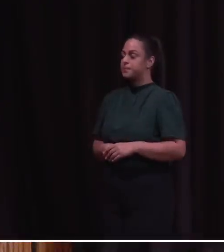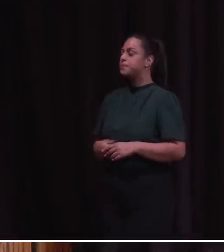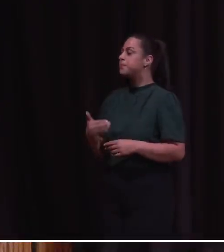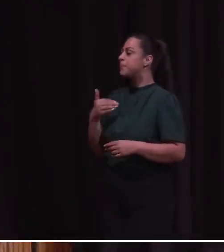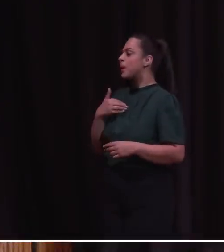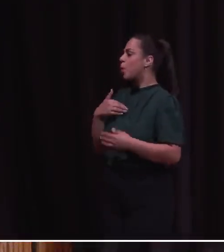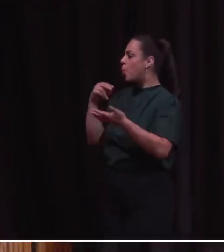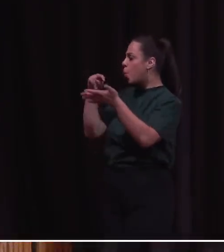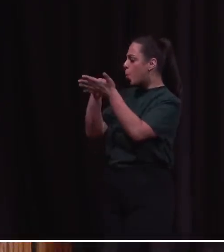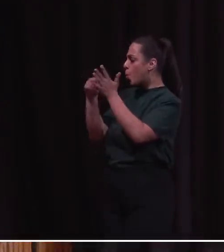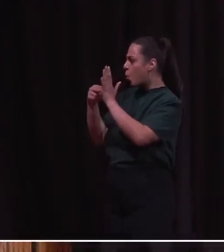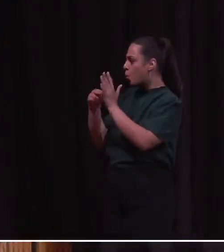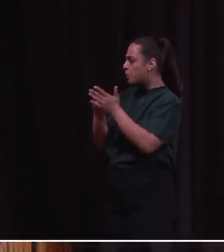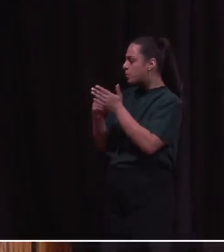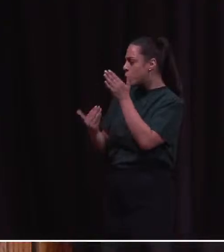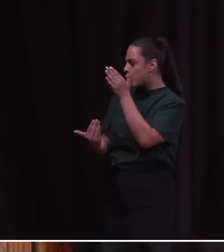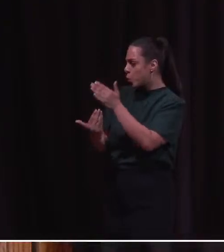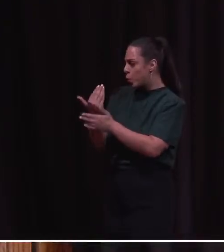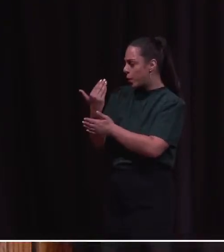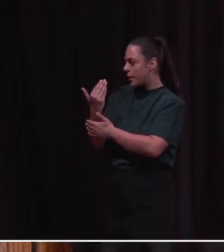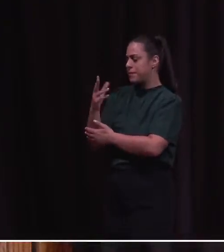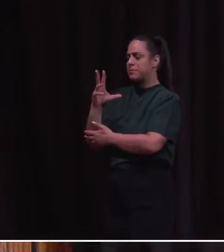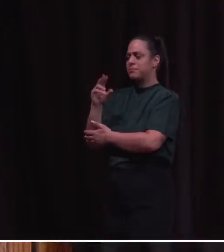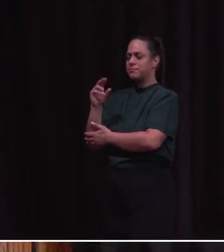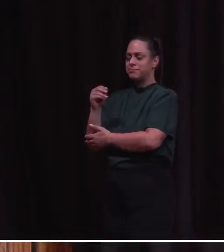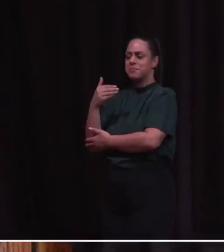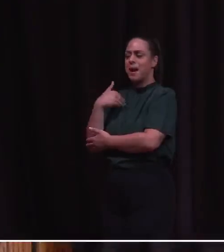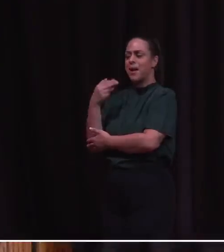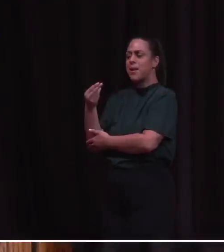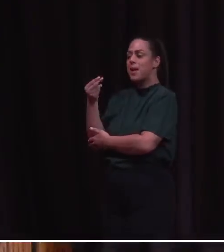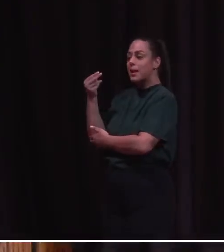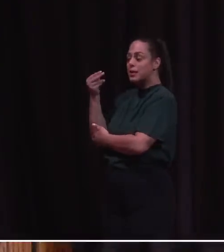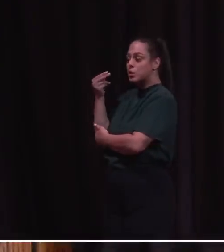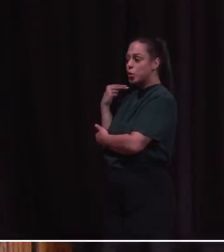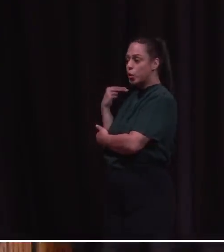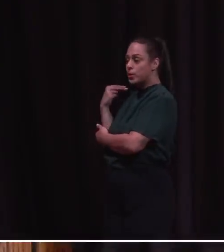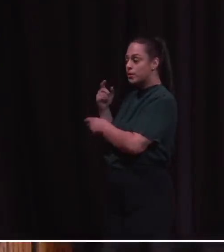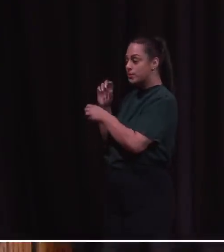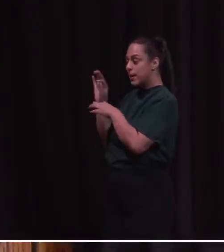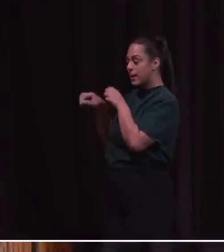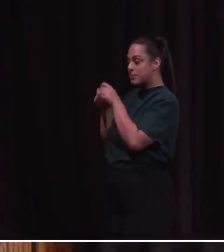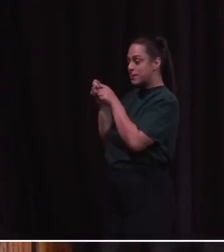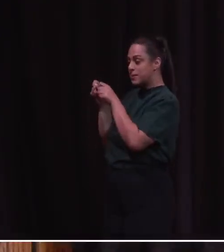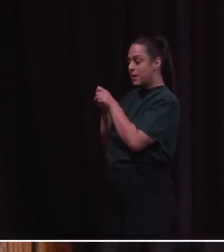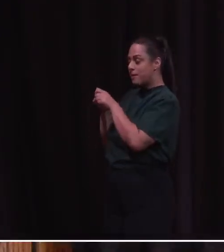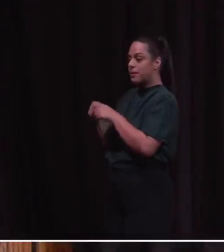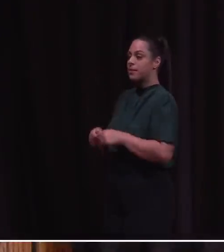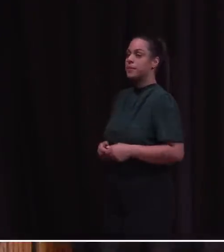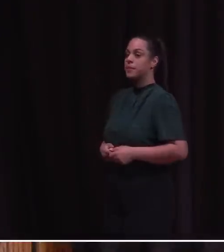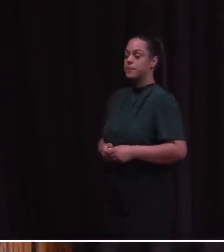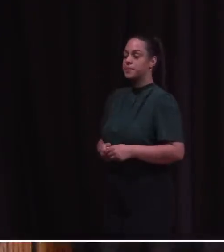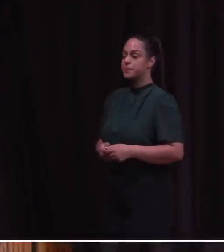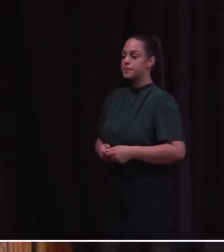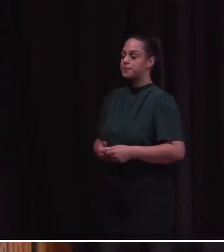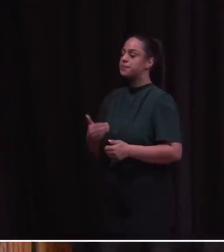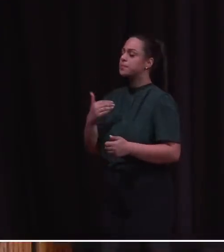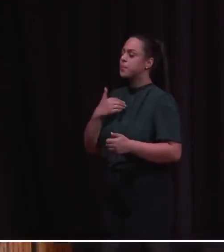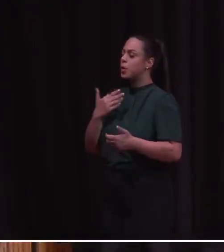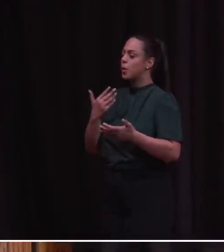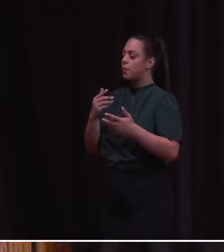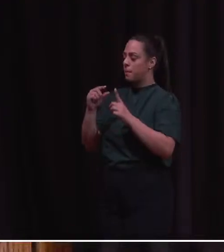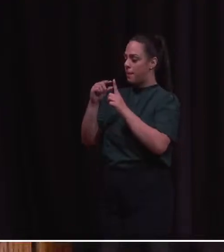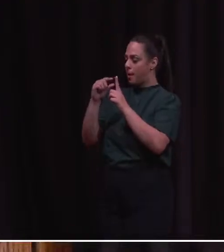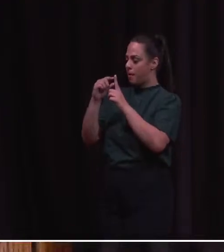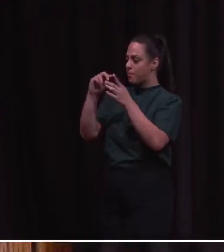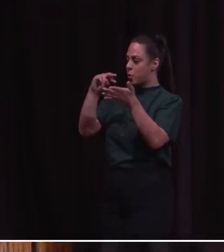came from particular histories. Their whole concept of gender is tied to property. Who inherits,